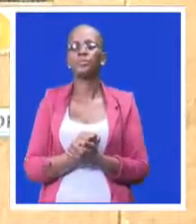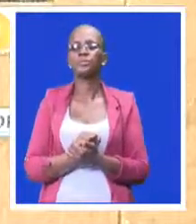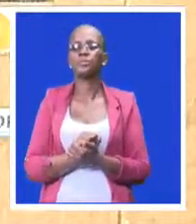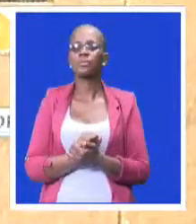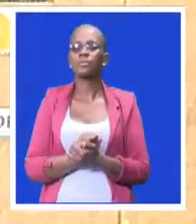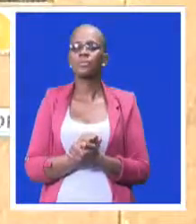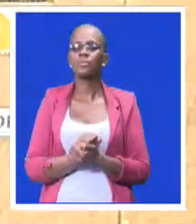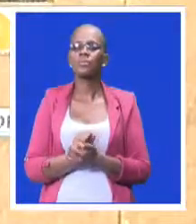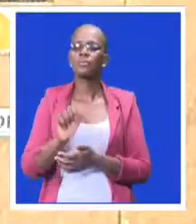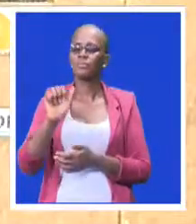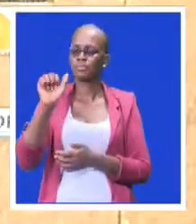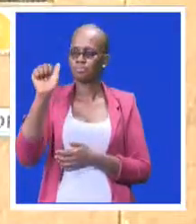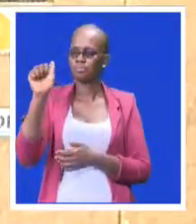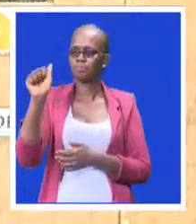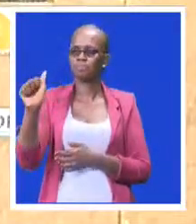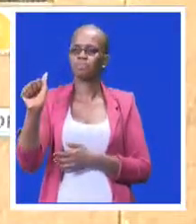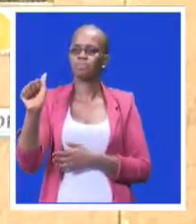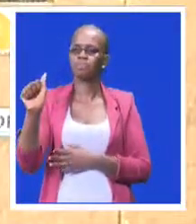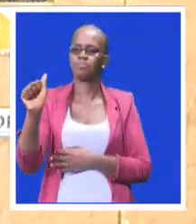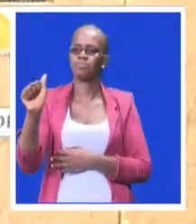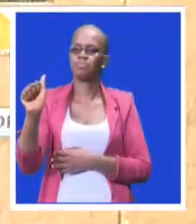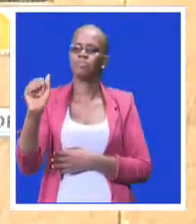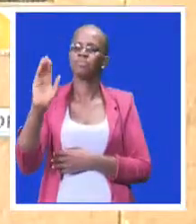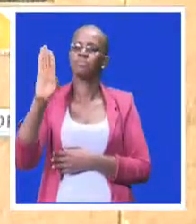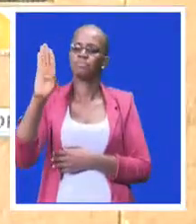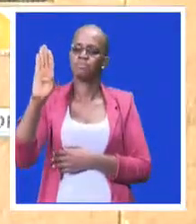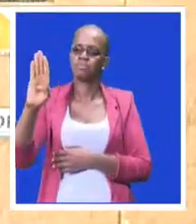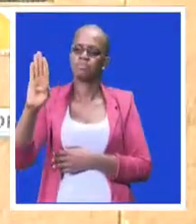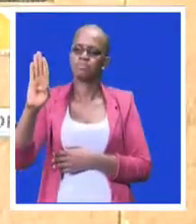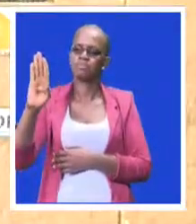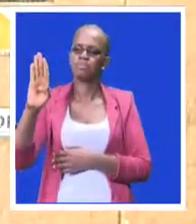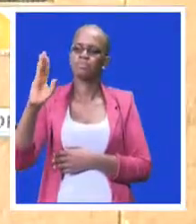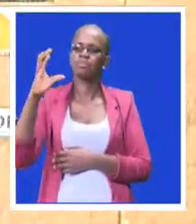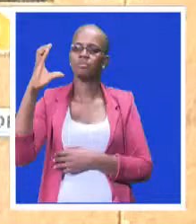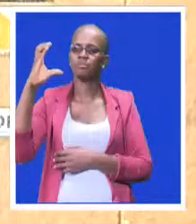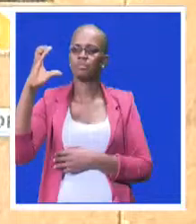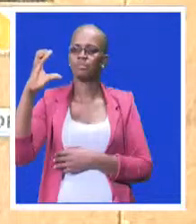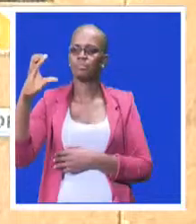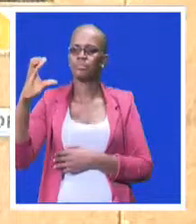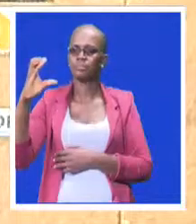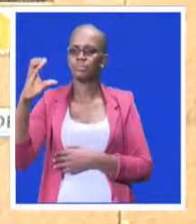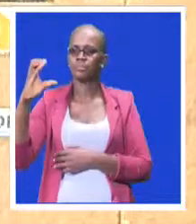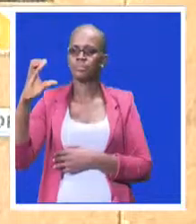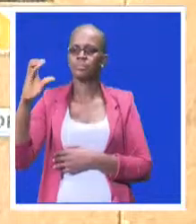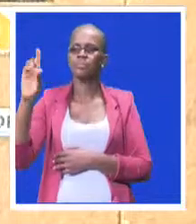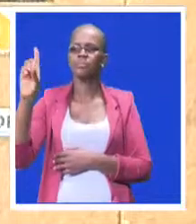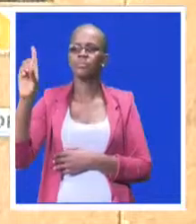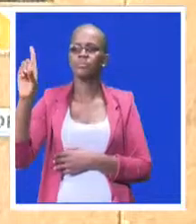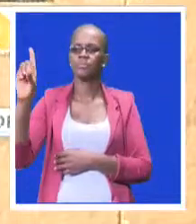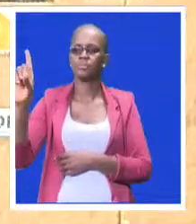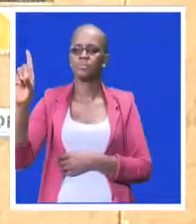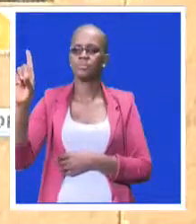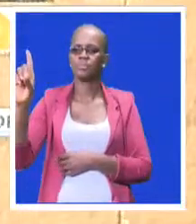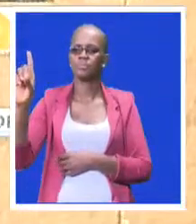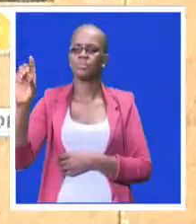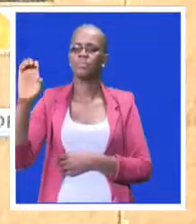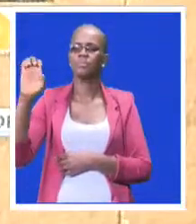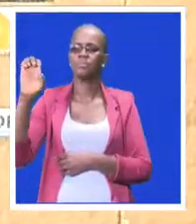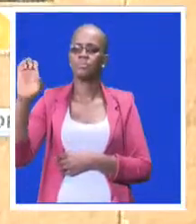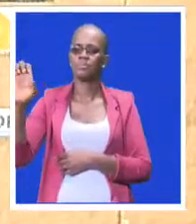A, B, C, D, E,